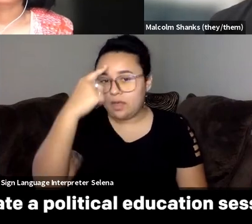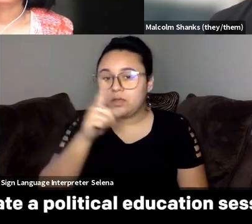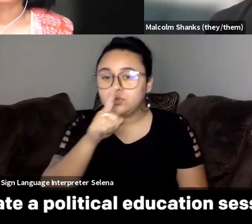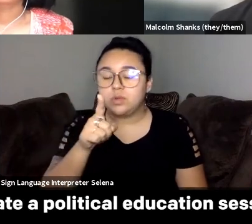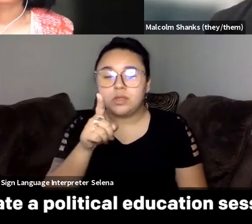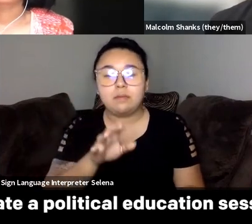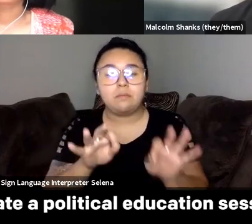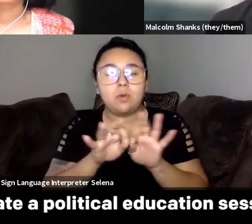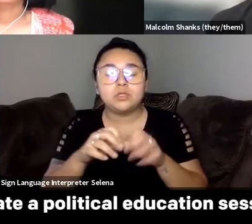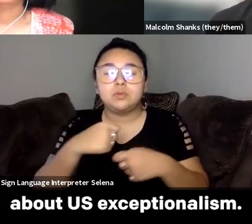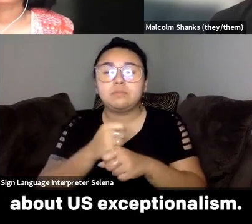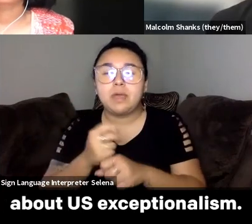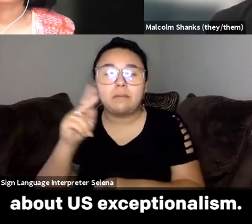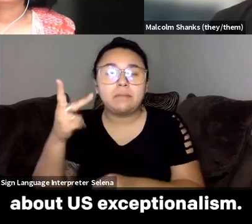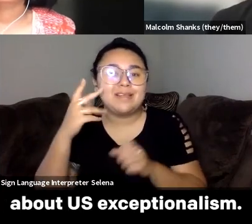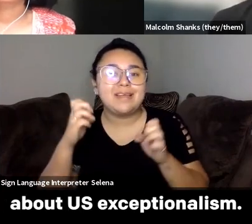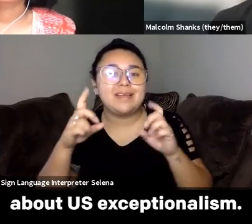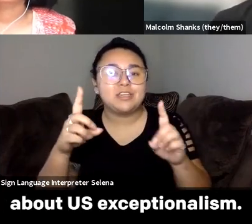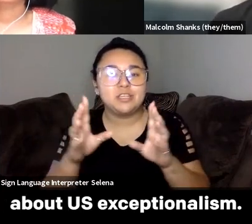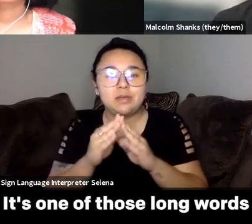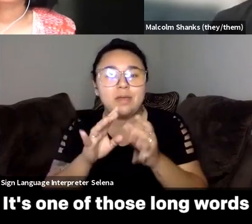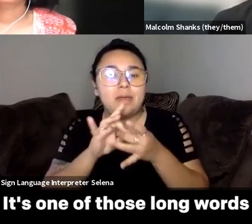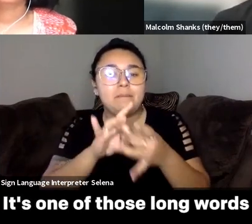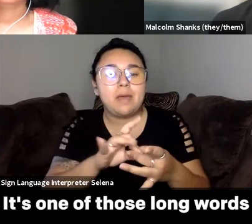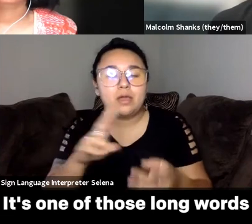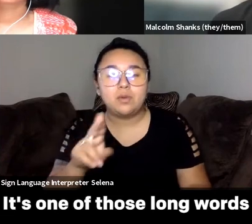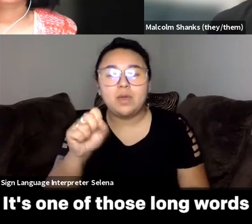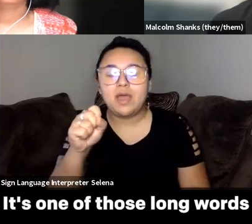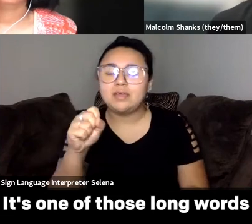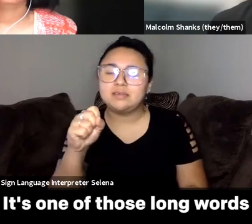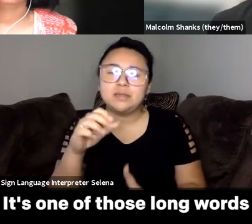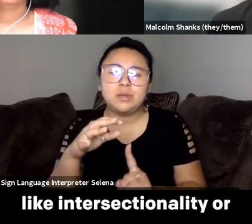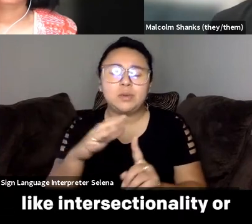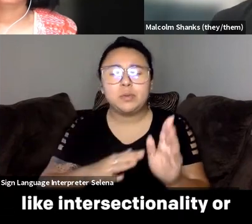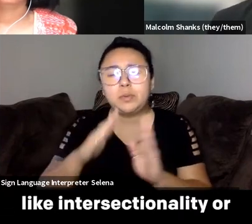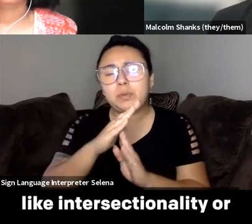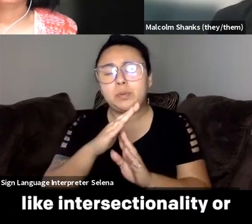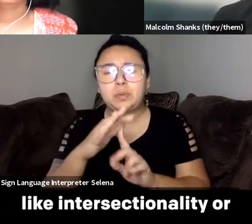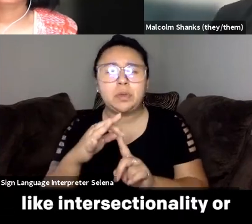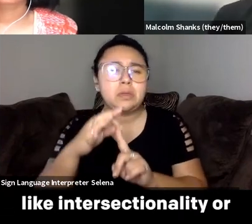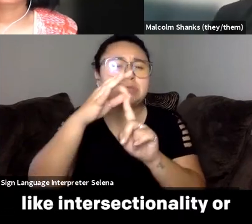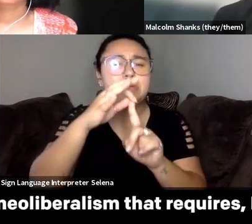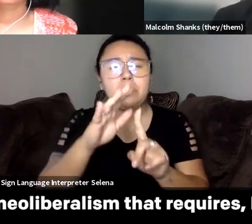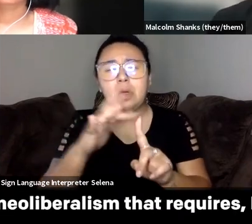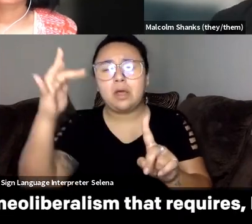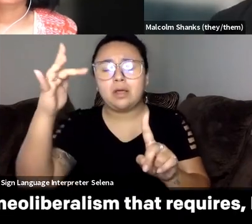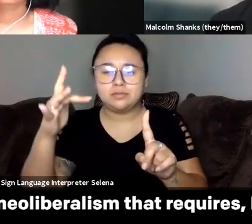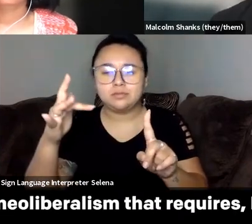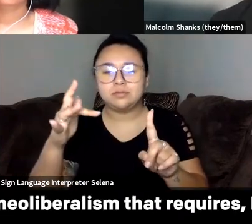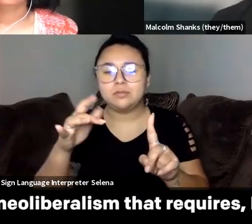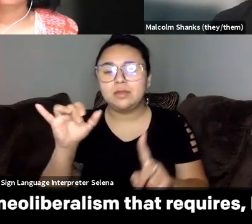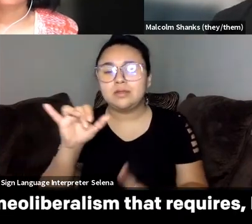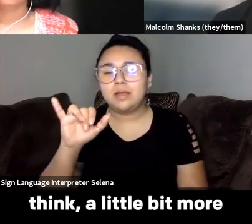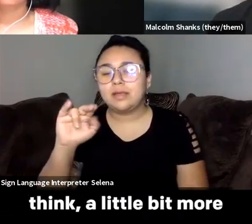political education session about US exceptionalism. It's one of those long words, like intersectionality or neoliberalism